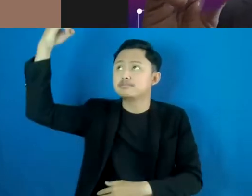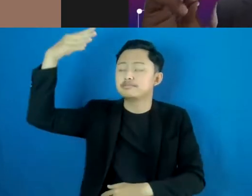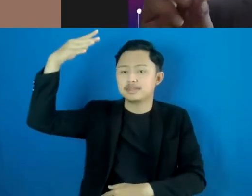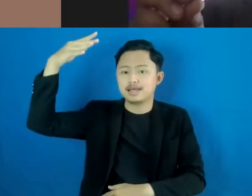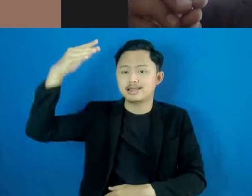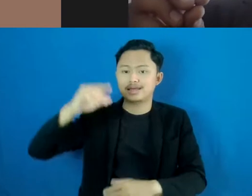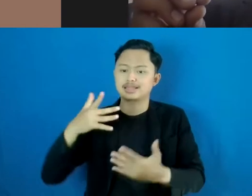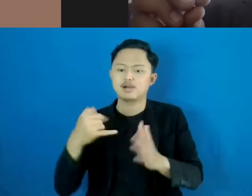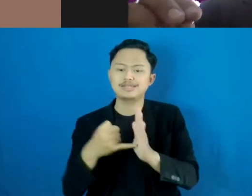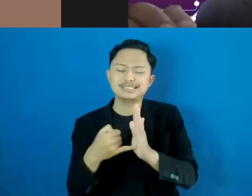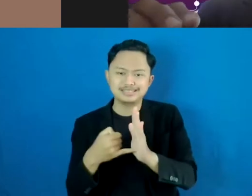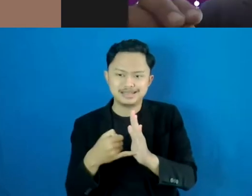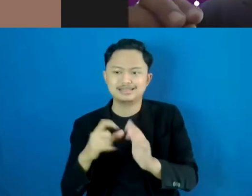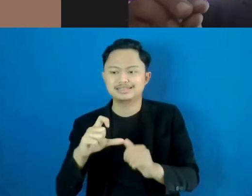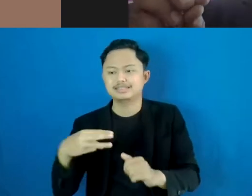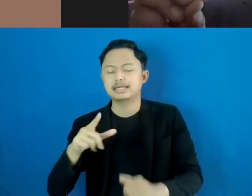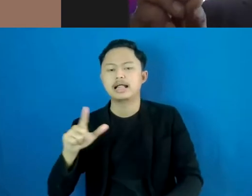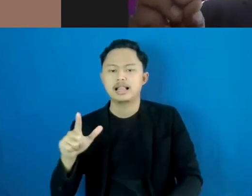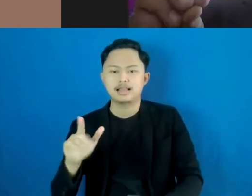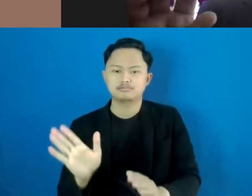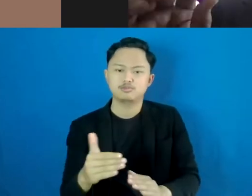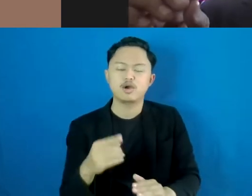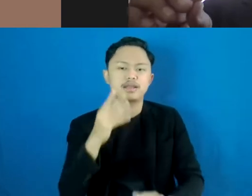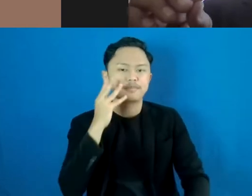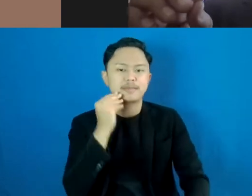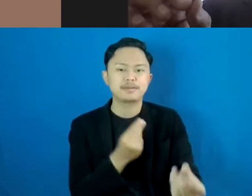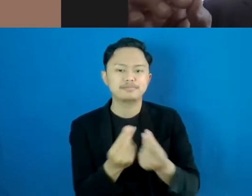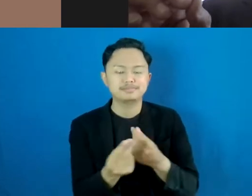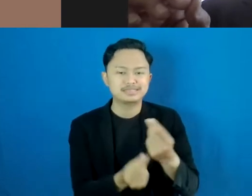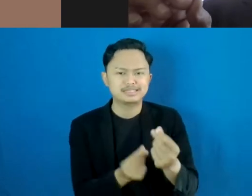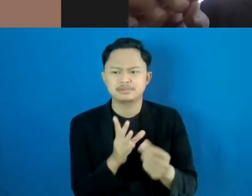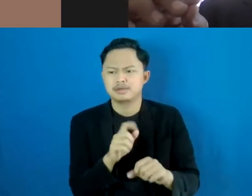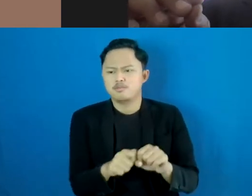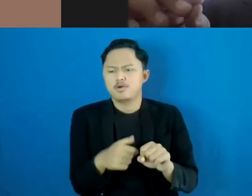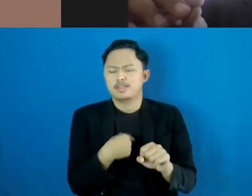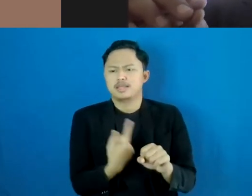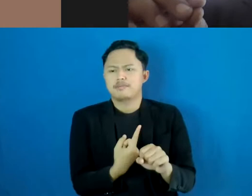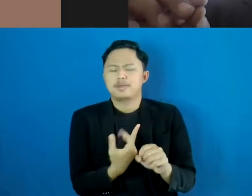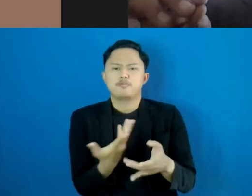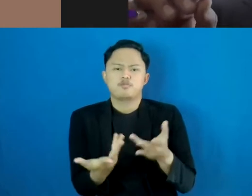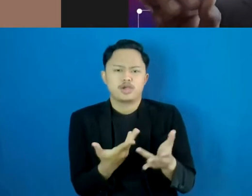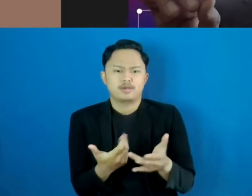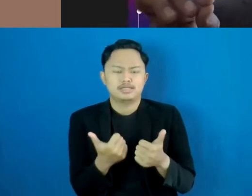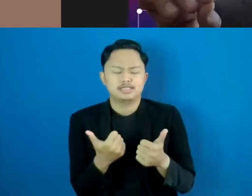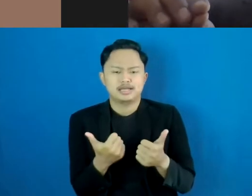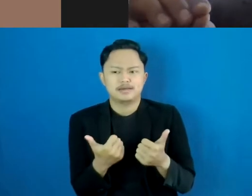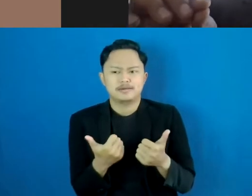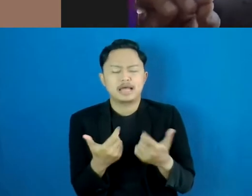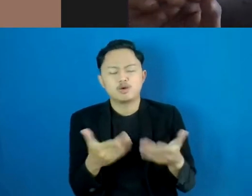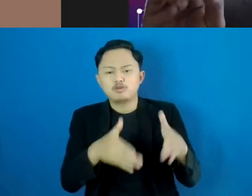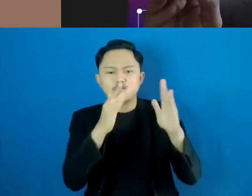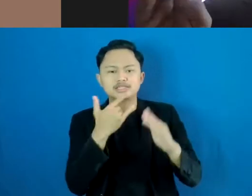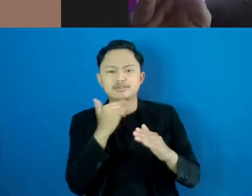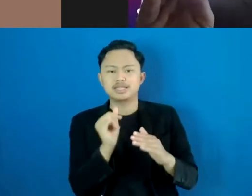the experience of electric bus makers comes into the picture. Now, company like BYD, they have got this